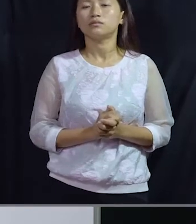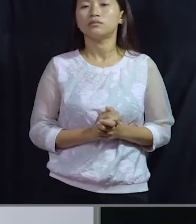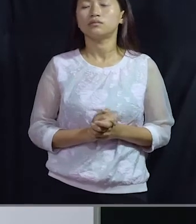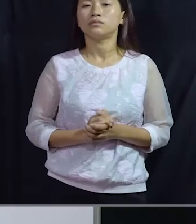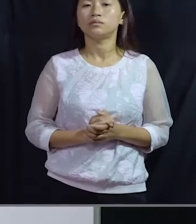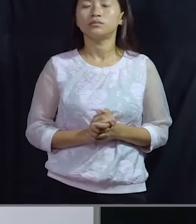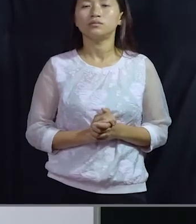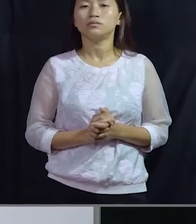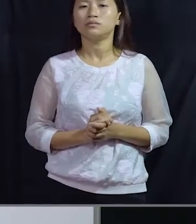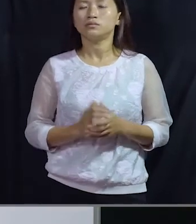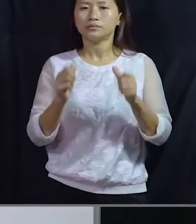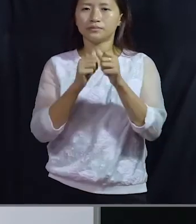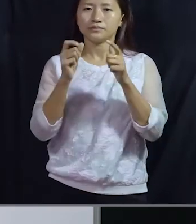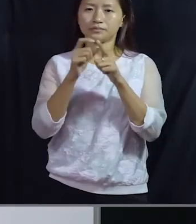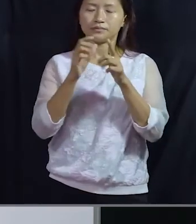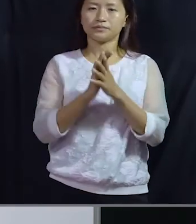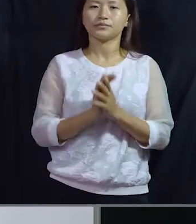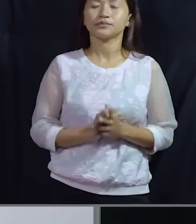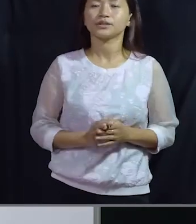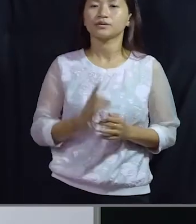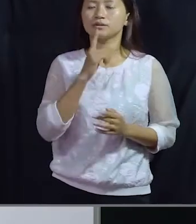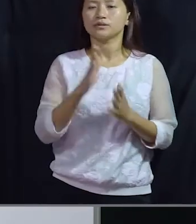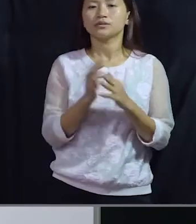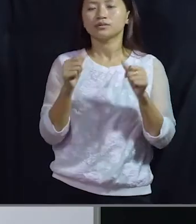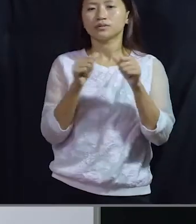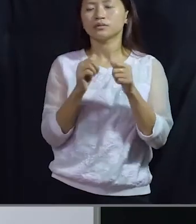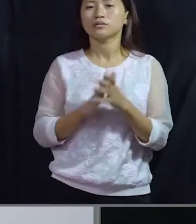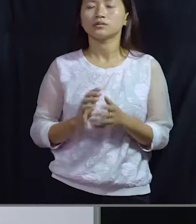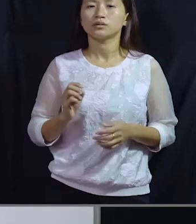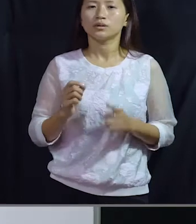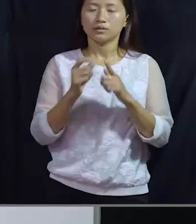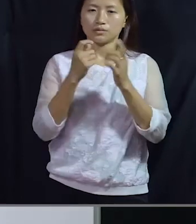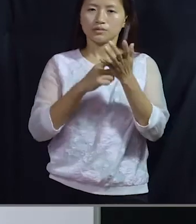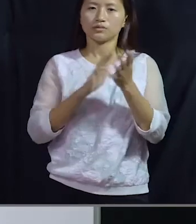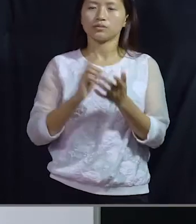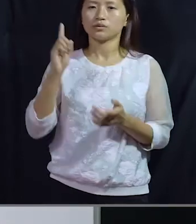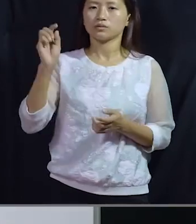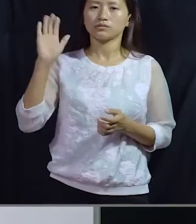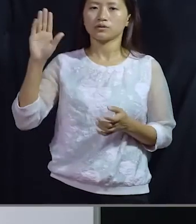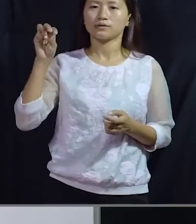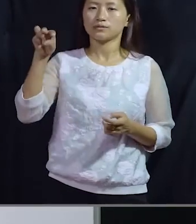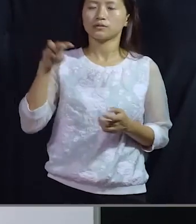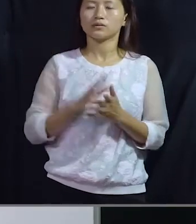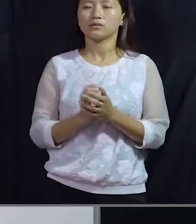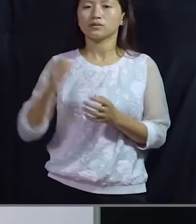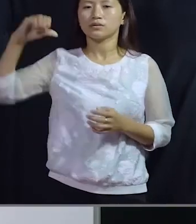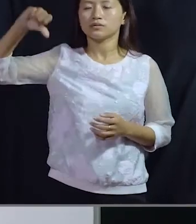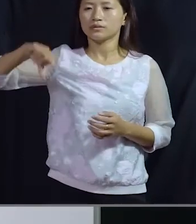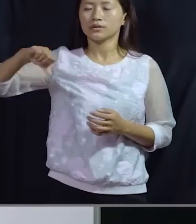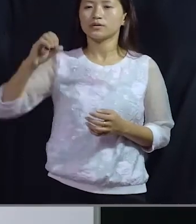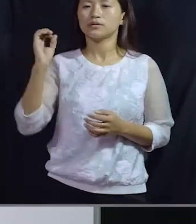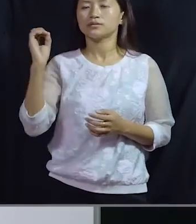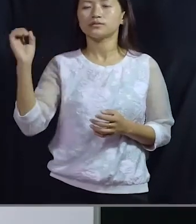your additional information A. So provision comes to 1,500. That means 900